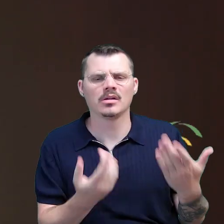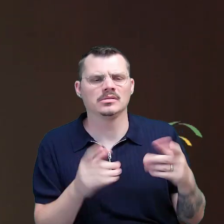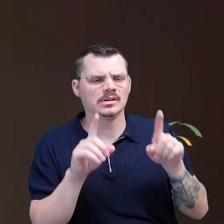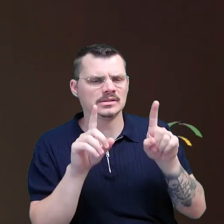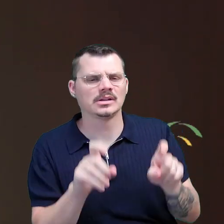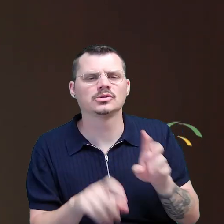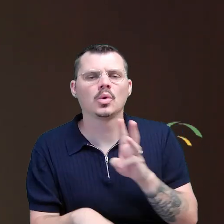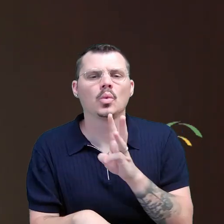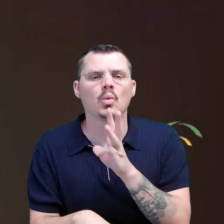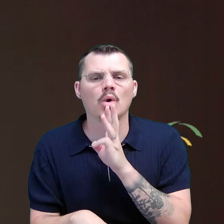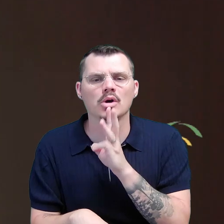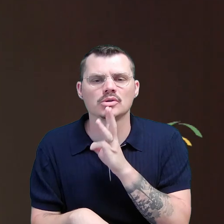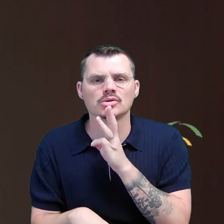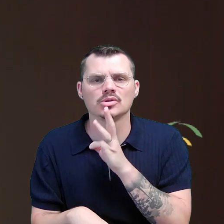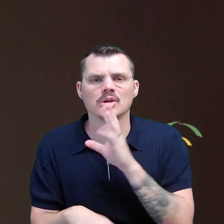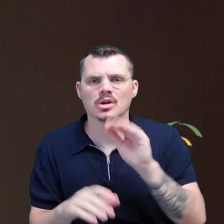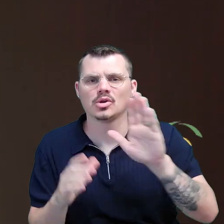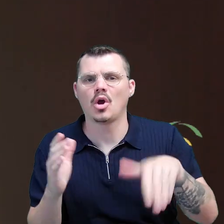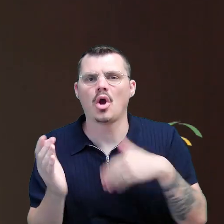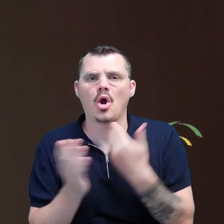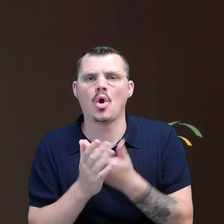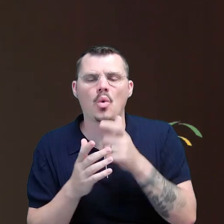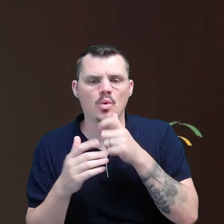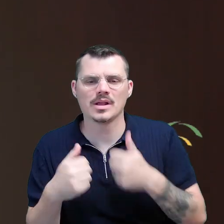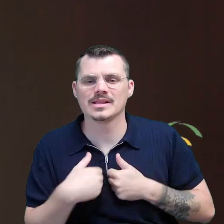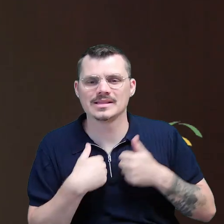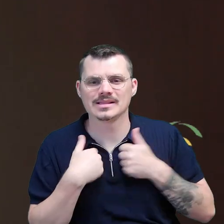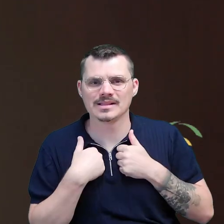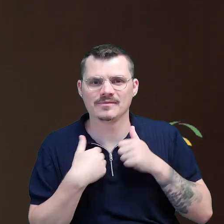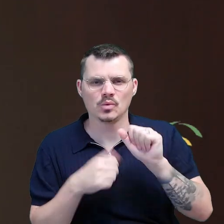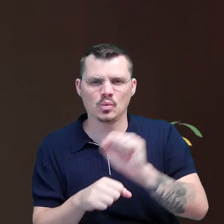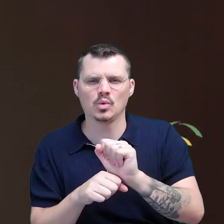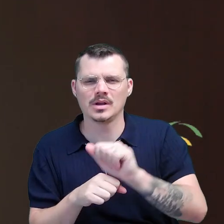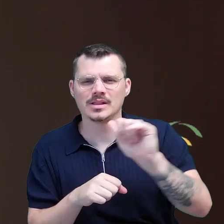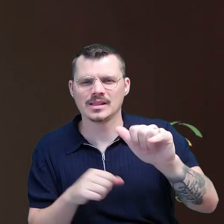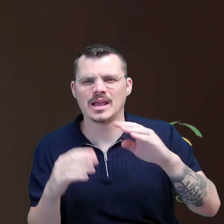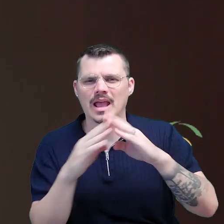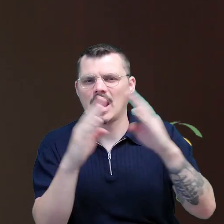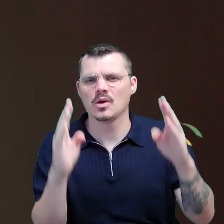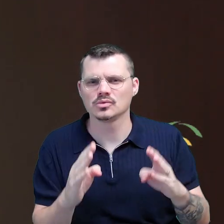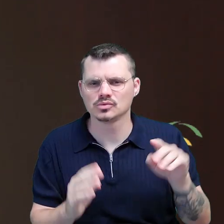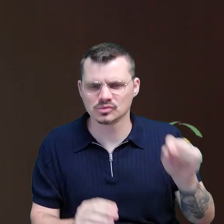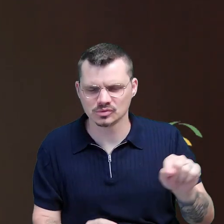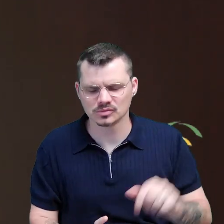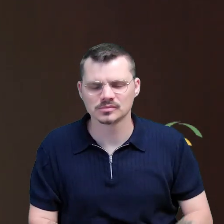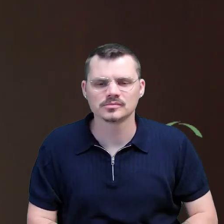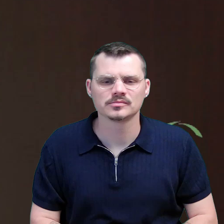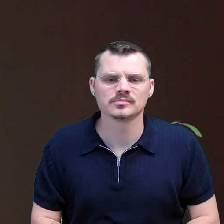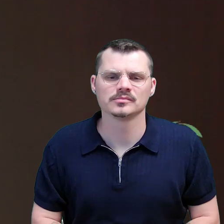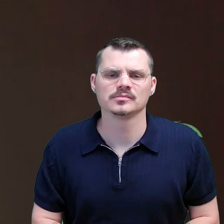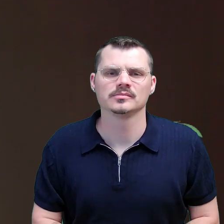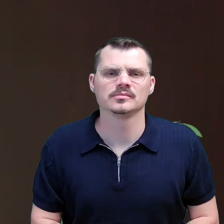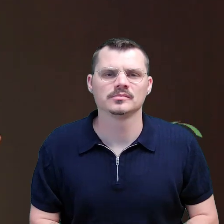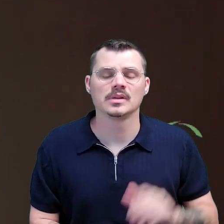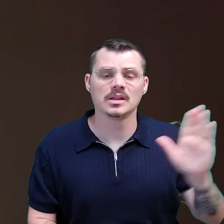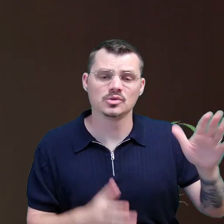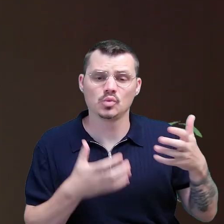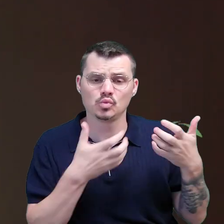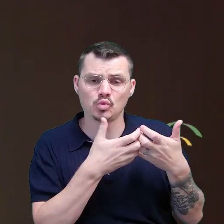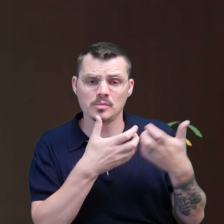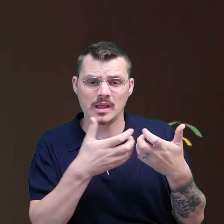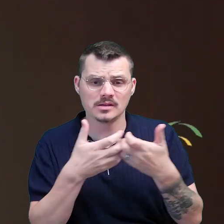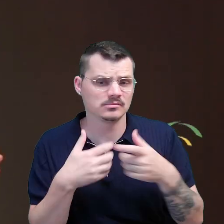the water and all the people that lived there and worked there at this little house. And his